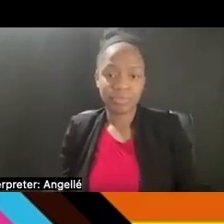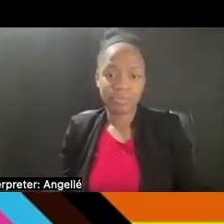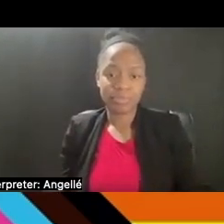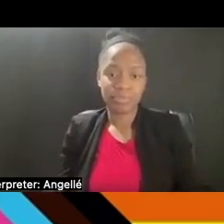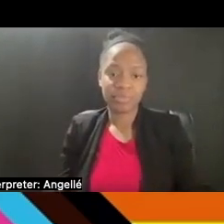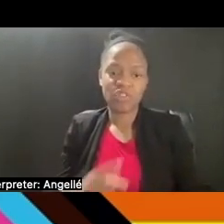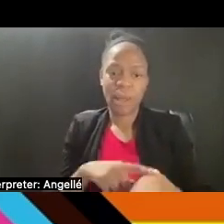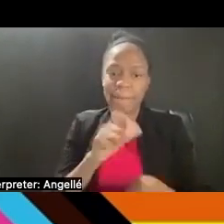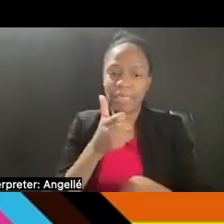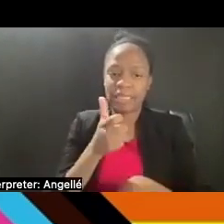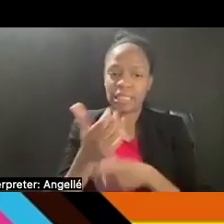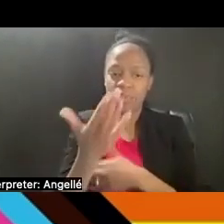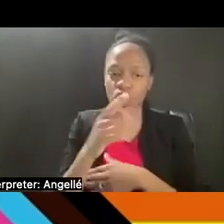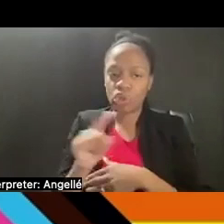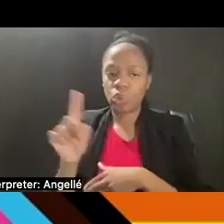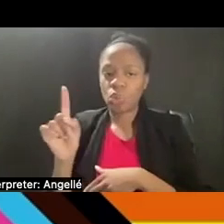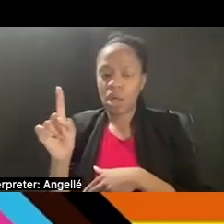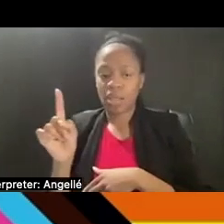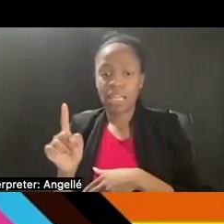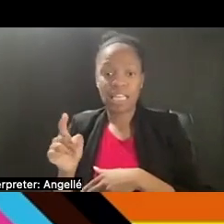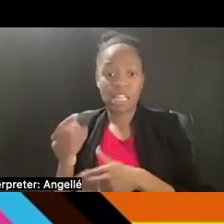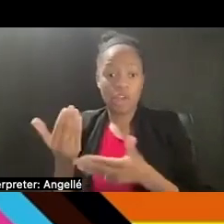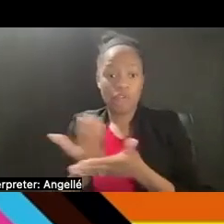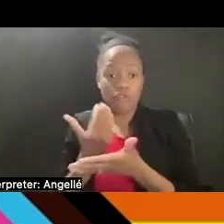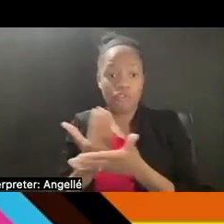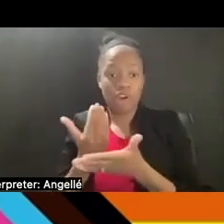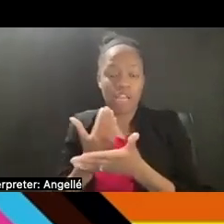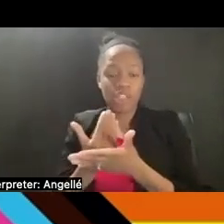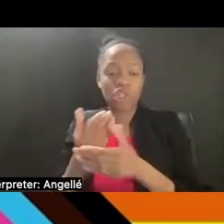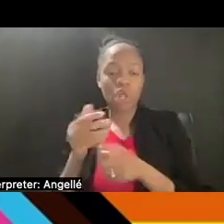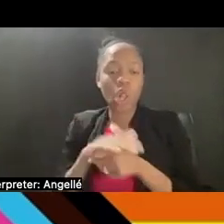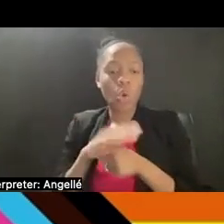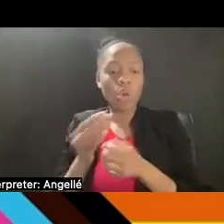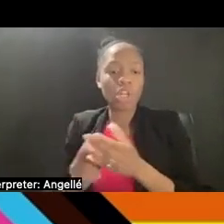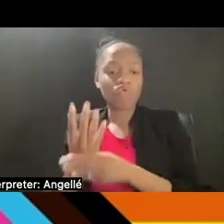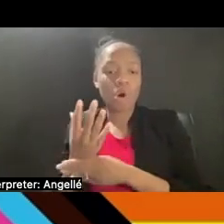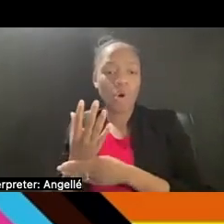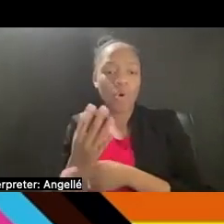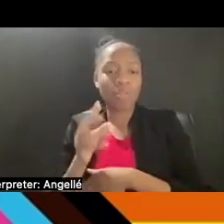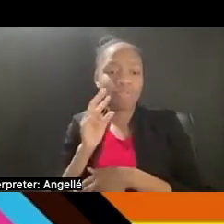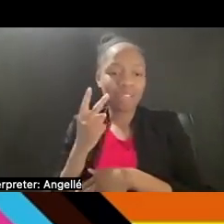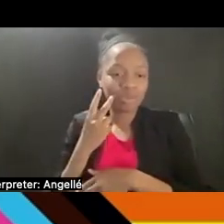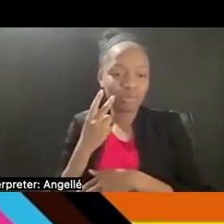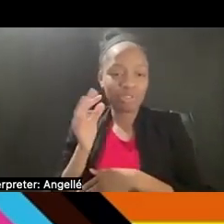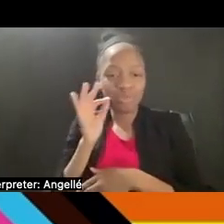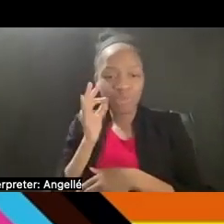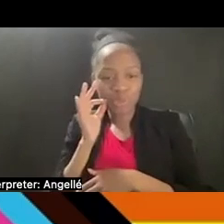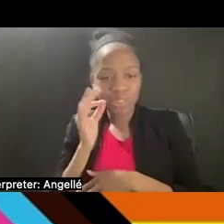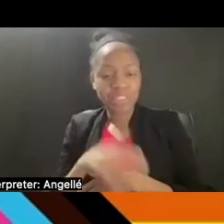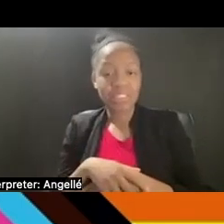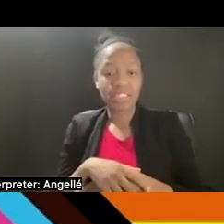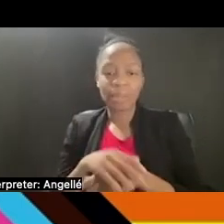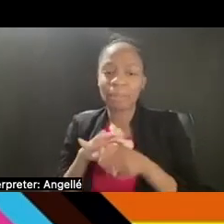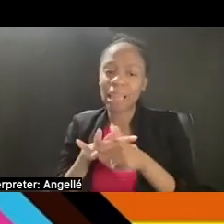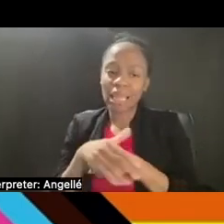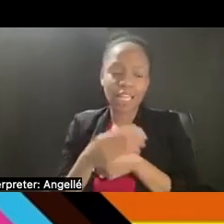until 1. And it's fresh, grown, locally grown produce. It's enough for it's plenty of food.